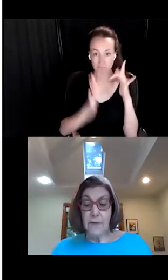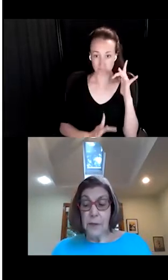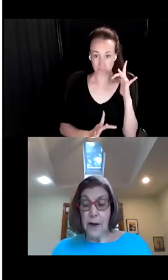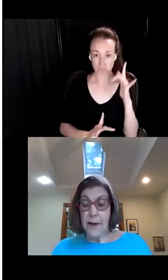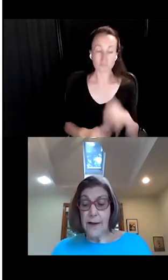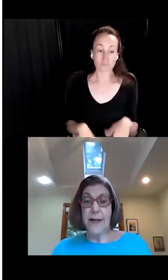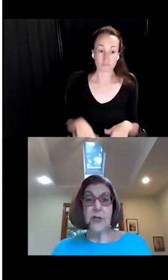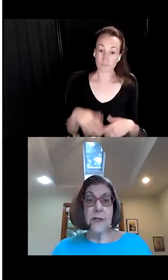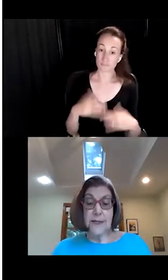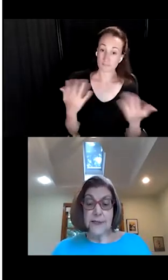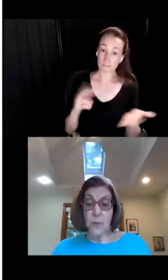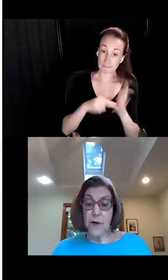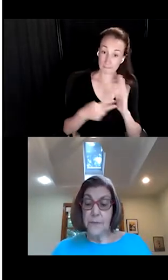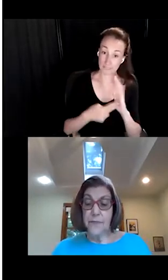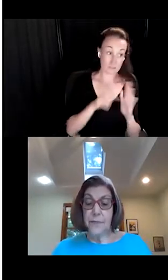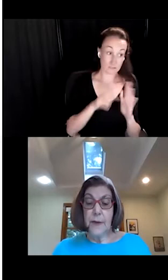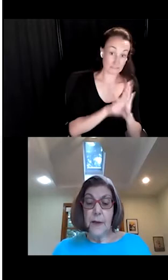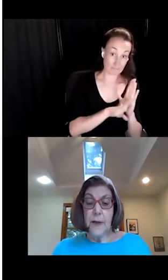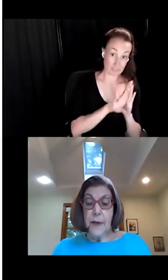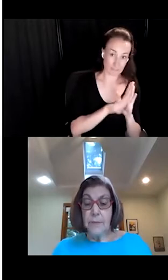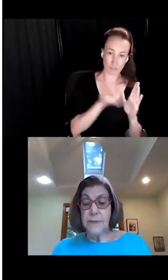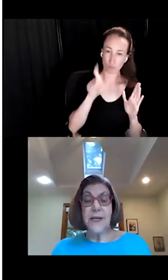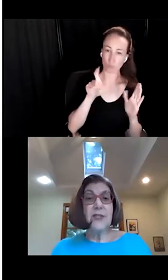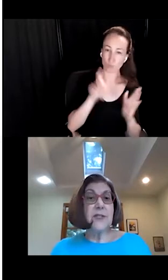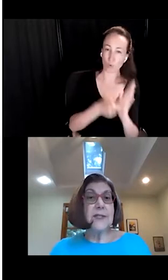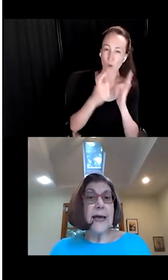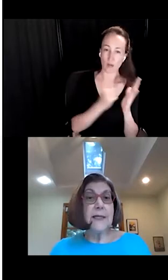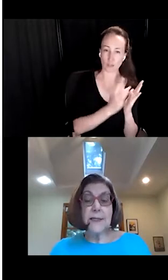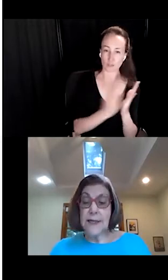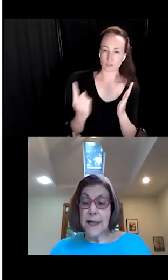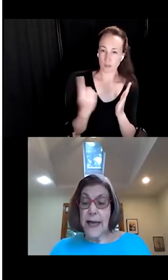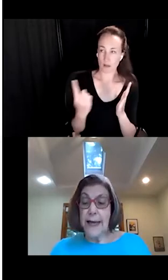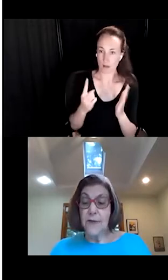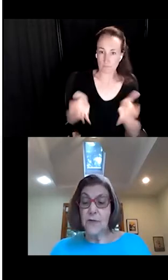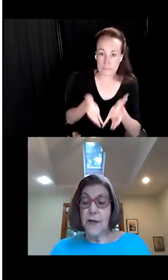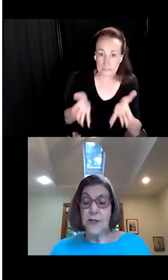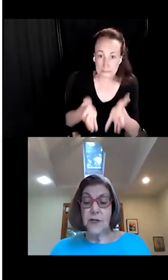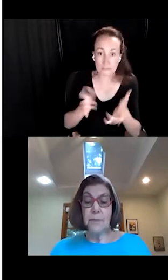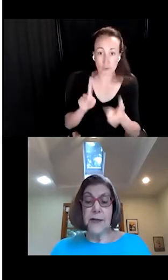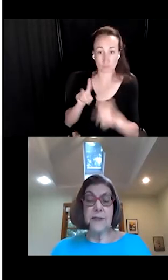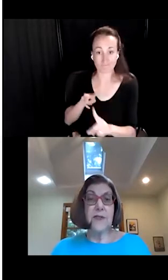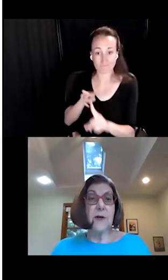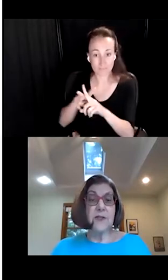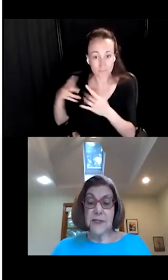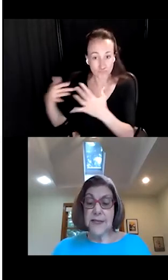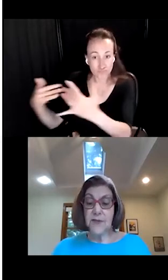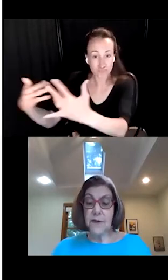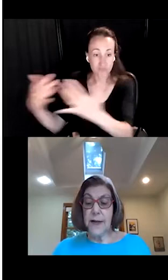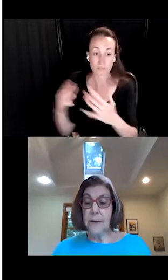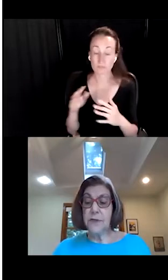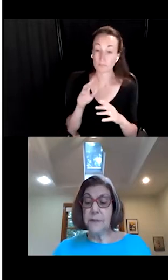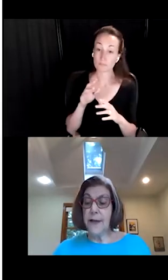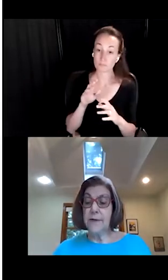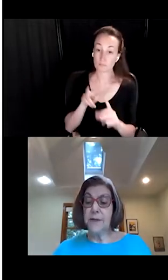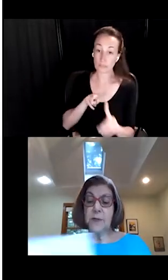get off the block and actually get somewhere. Implementation science can guide the creation of plans that are successful and